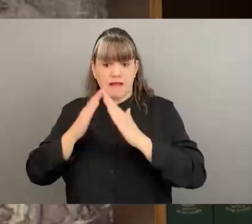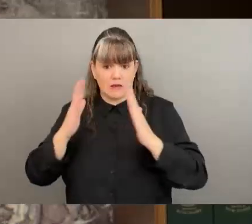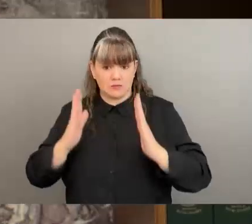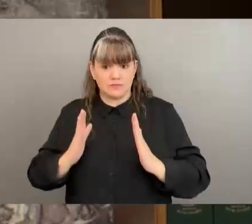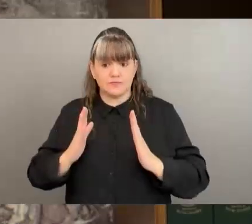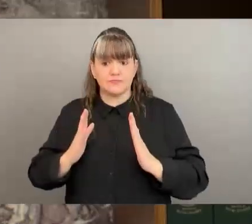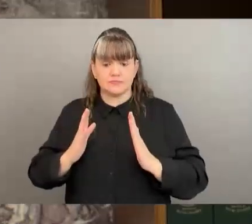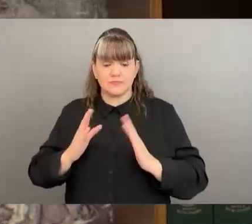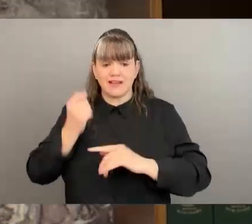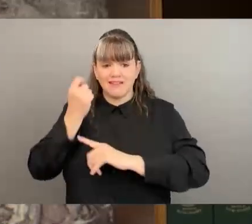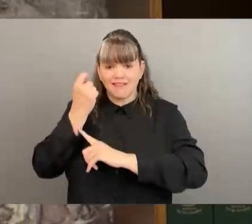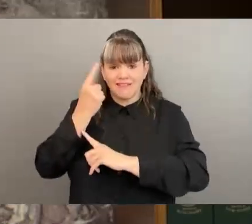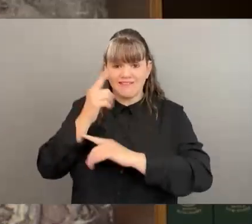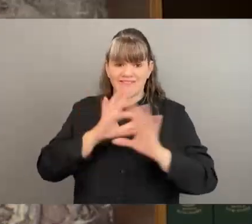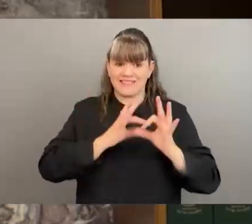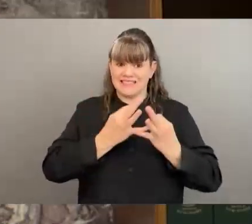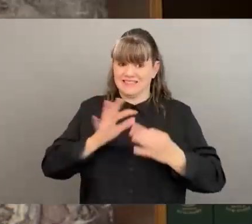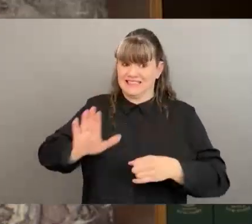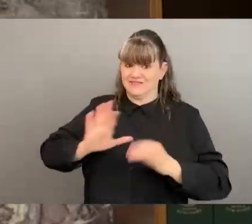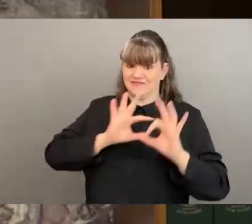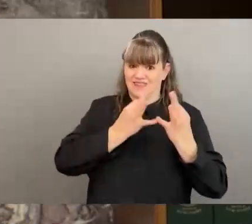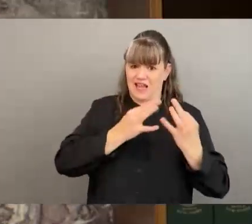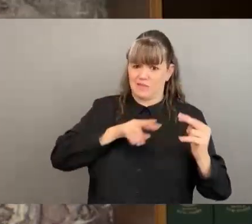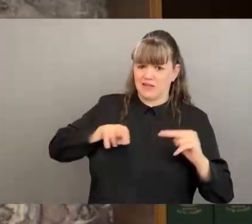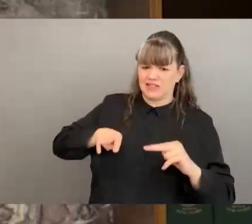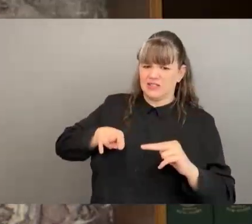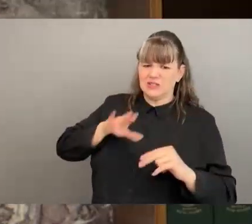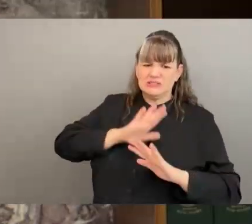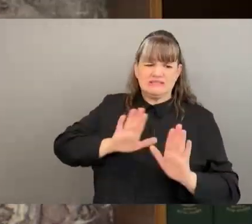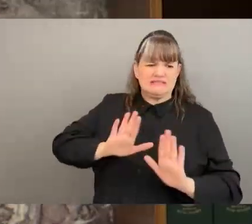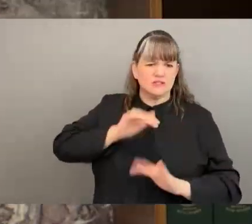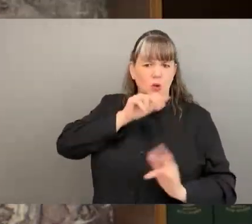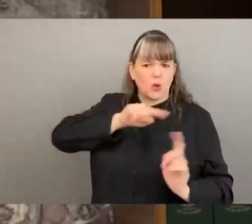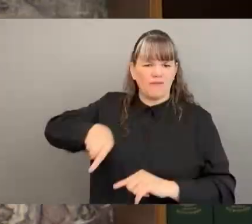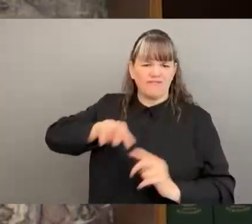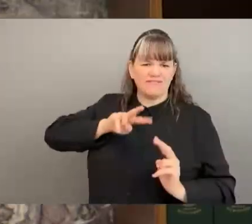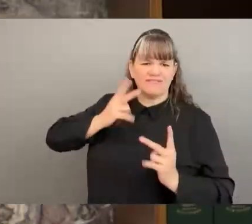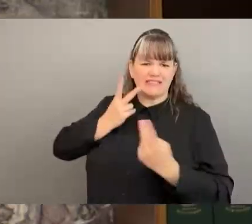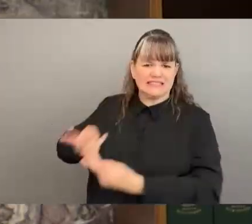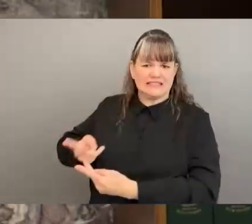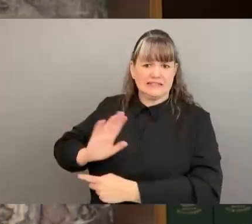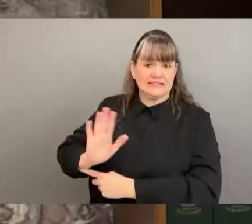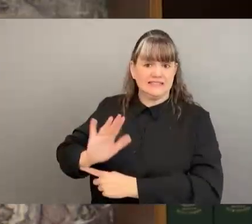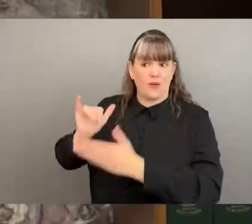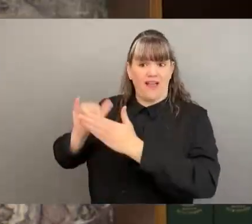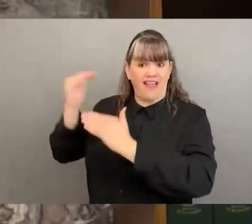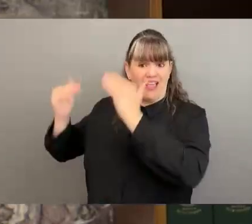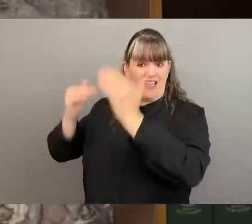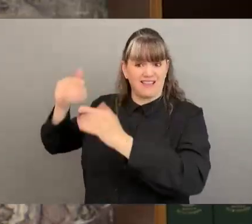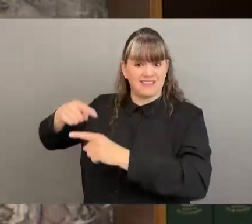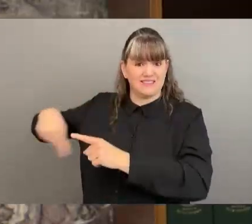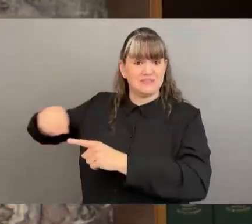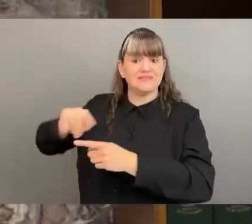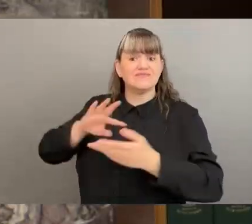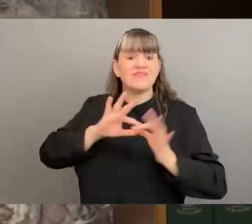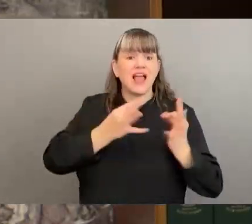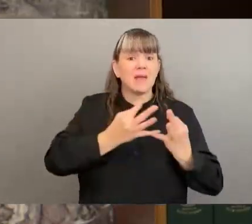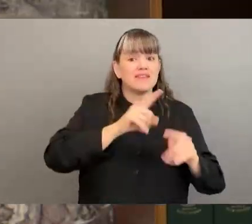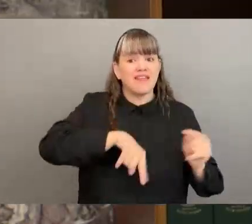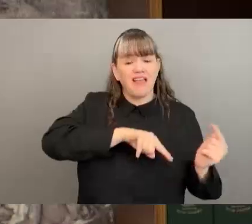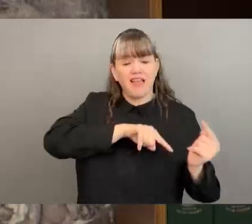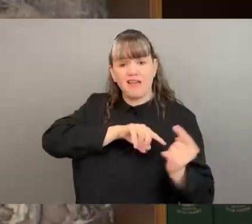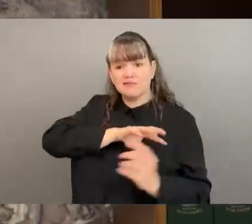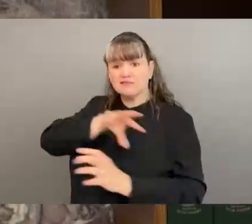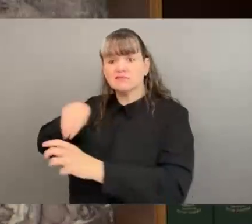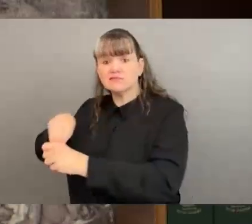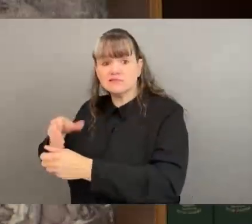an adult, they have no authority to intervene. One of his parents told us, after what happened on